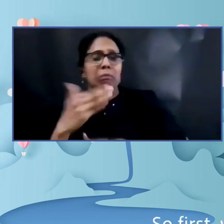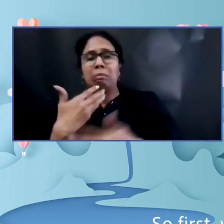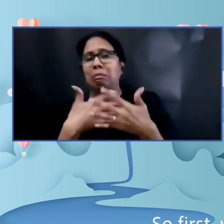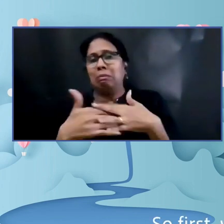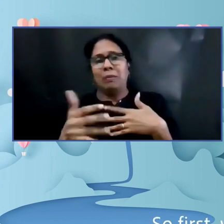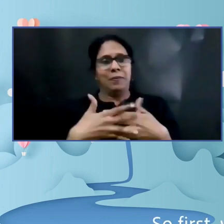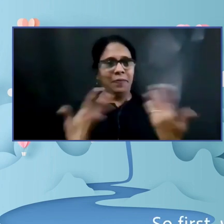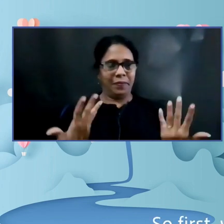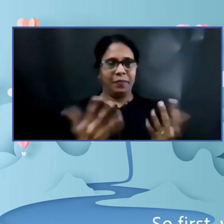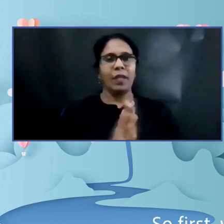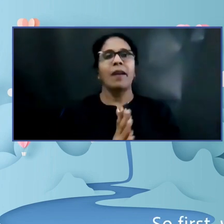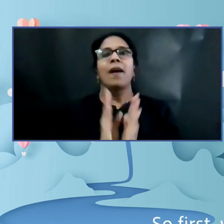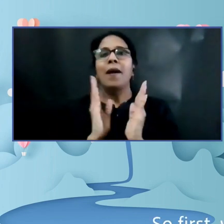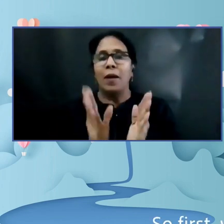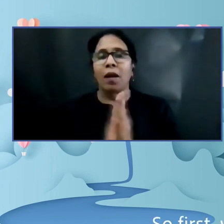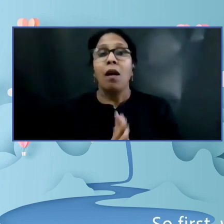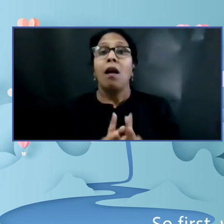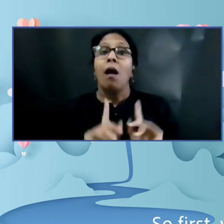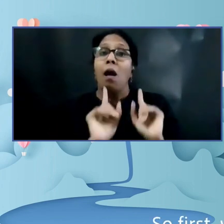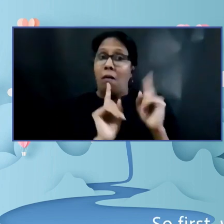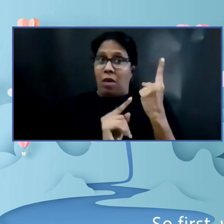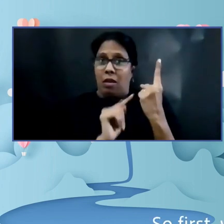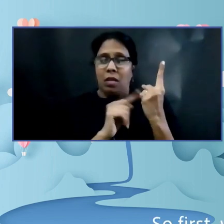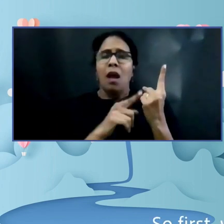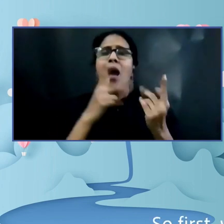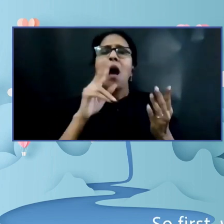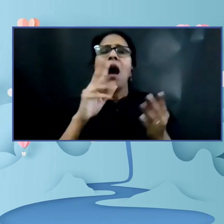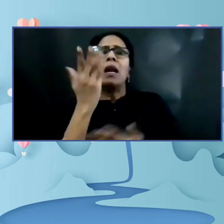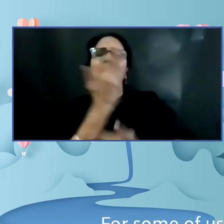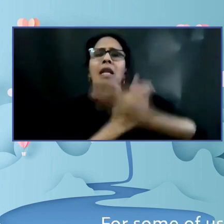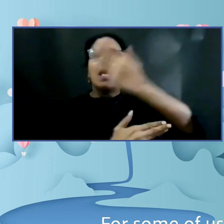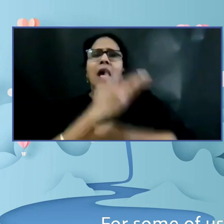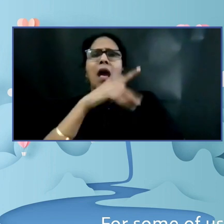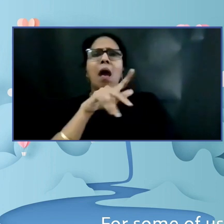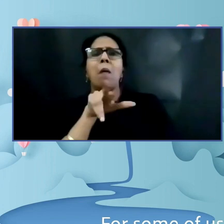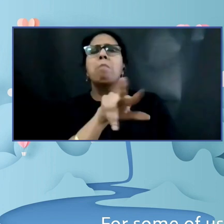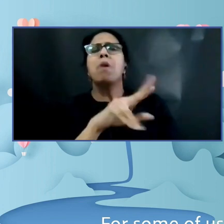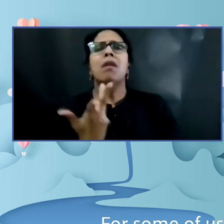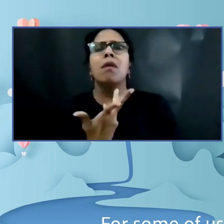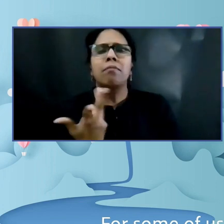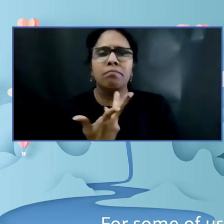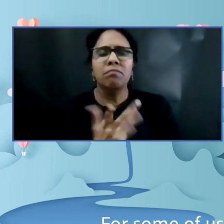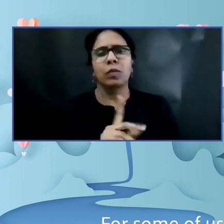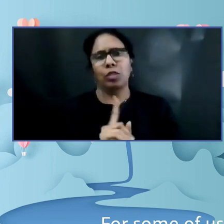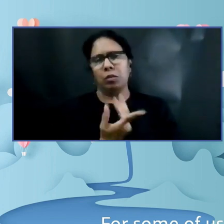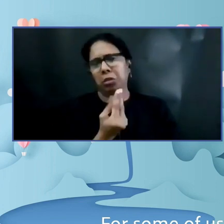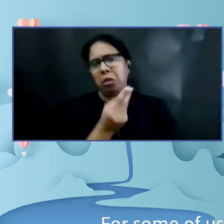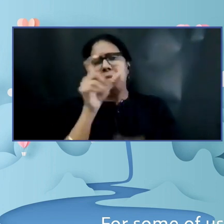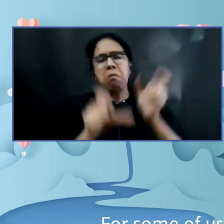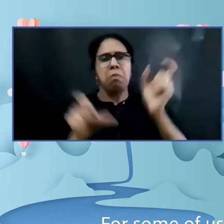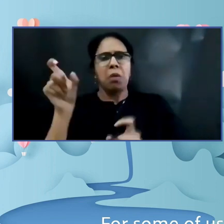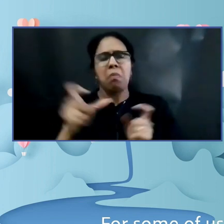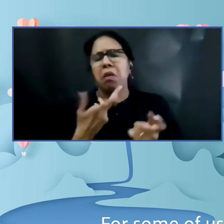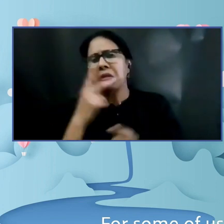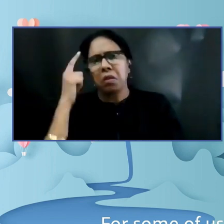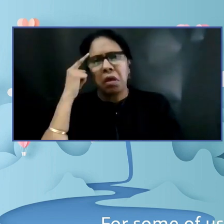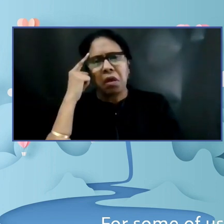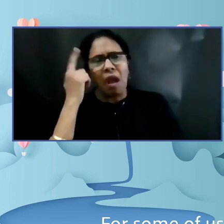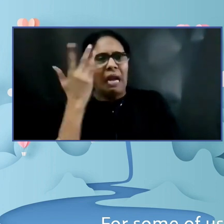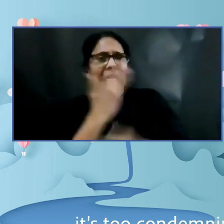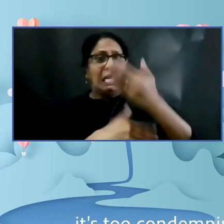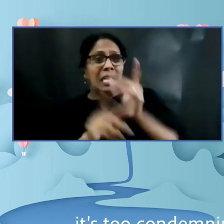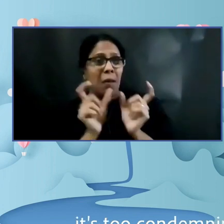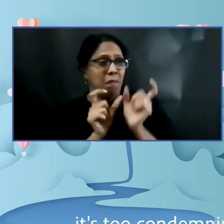So first, what does it mean to be disabled? For some of us, it's a word that shouldn't